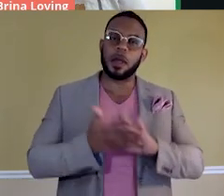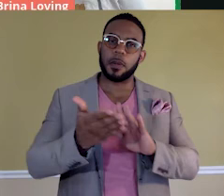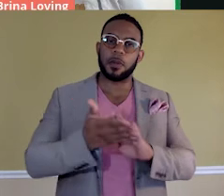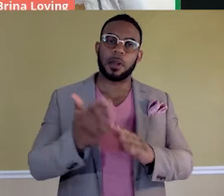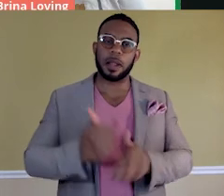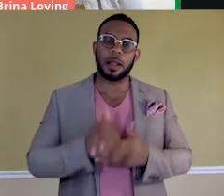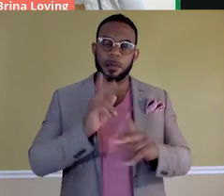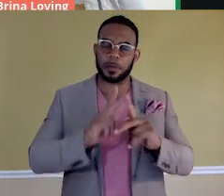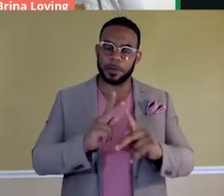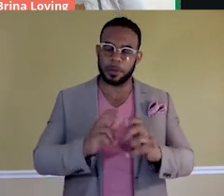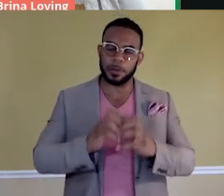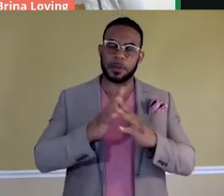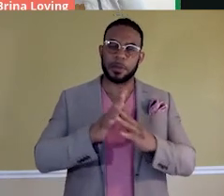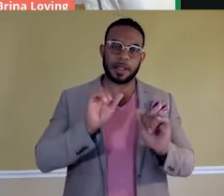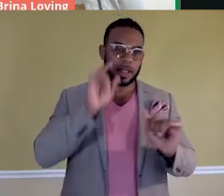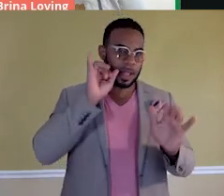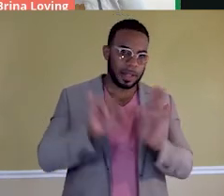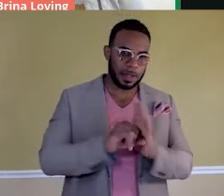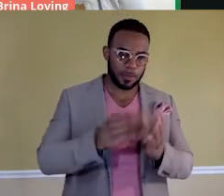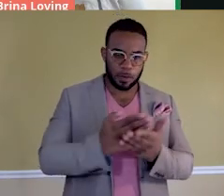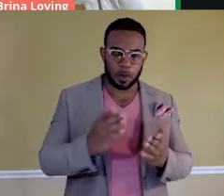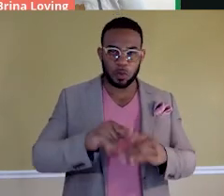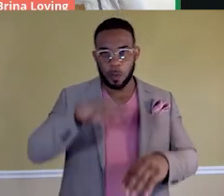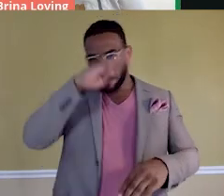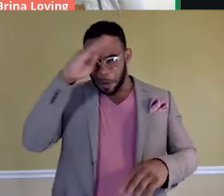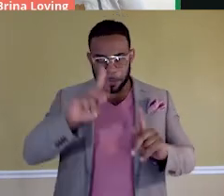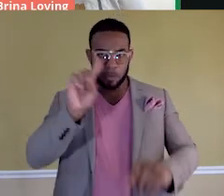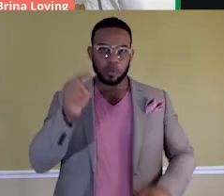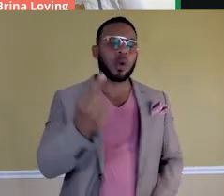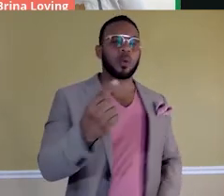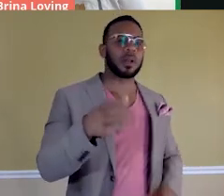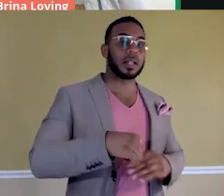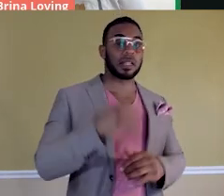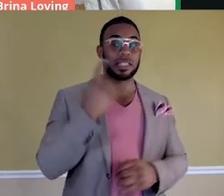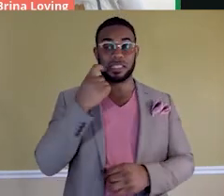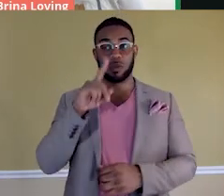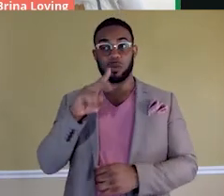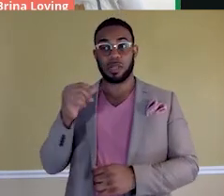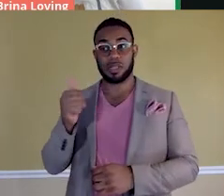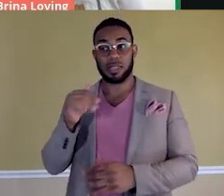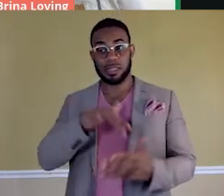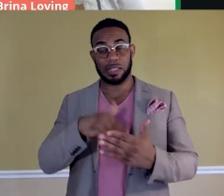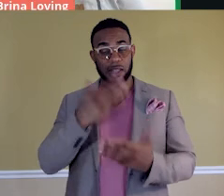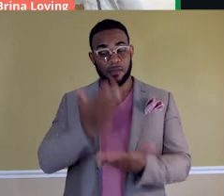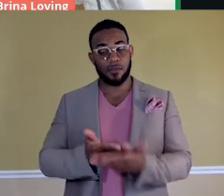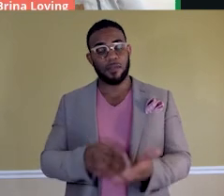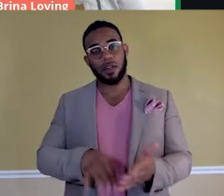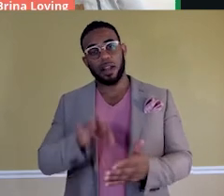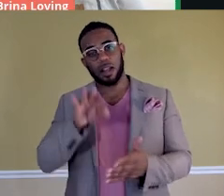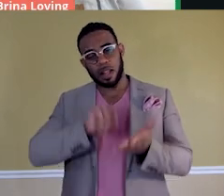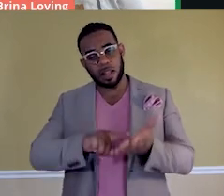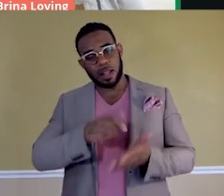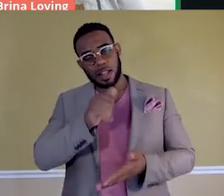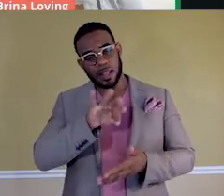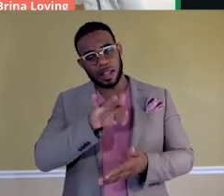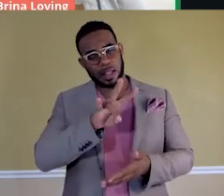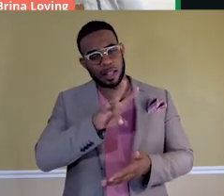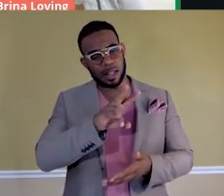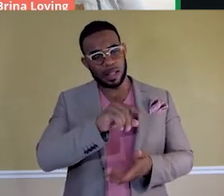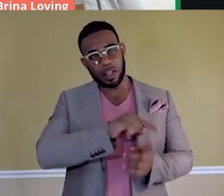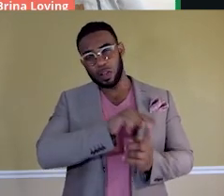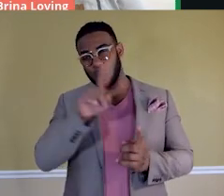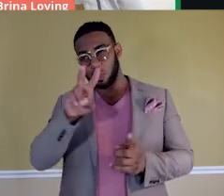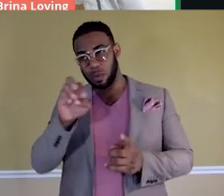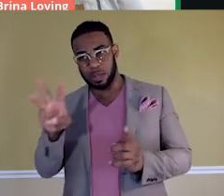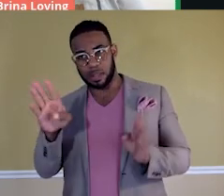to help build bodies that can be identified to Black people. A 2010 study found that from 1970 to